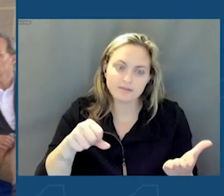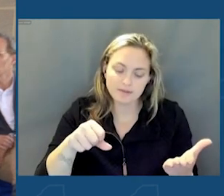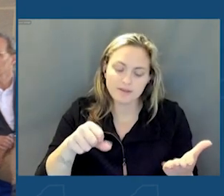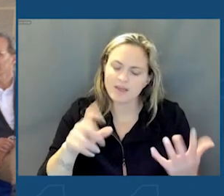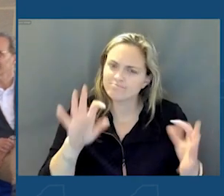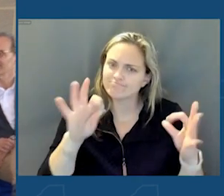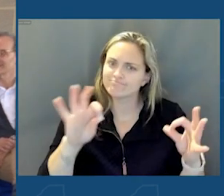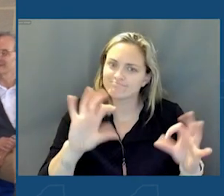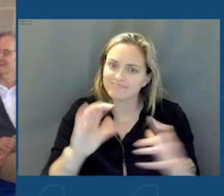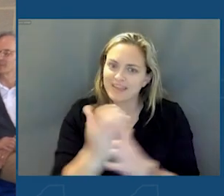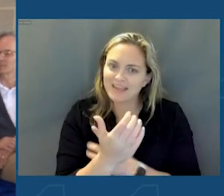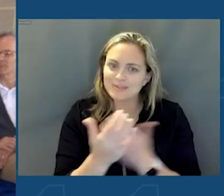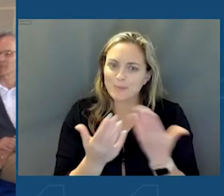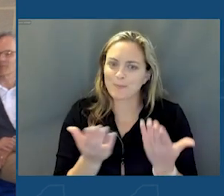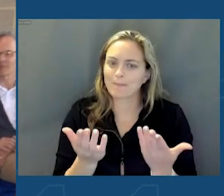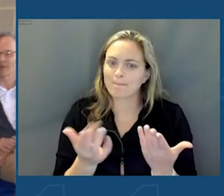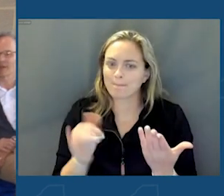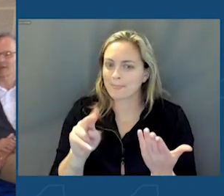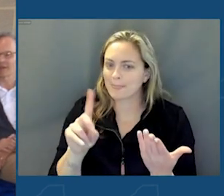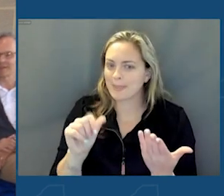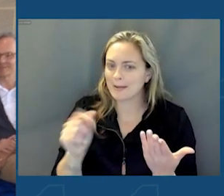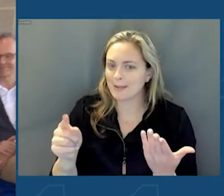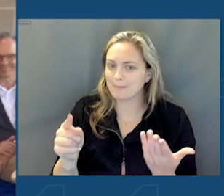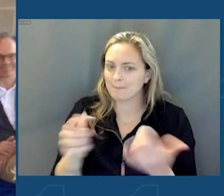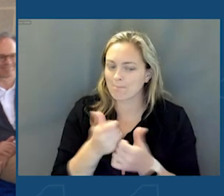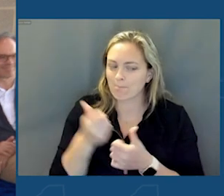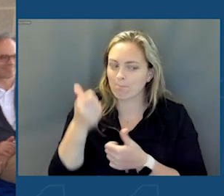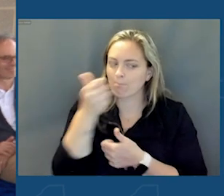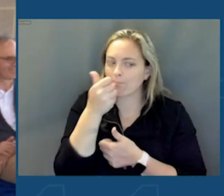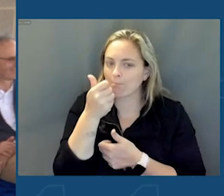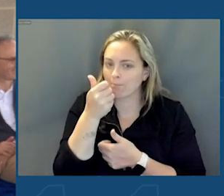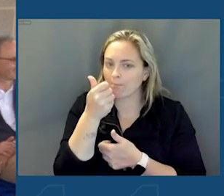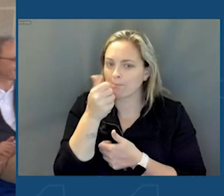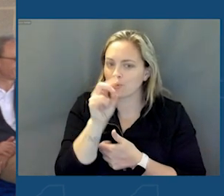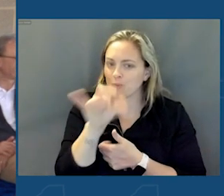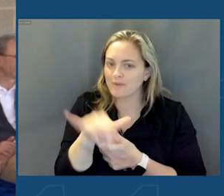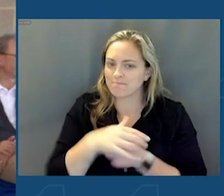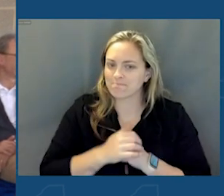case, Linda outranks Dewey.